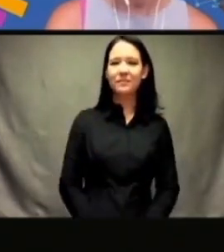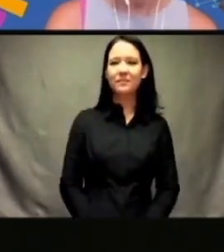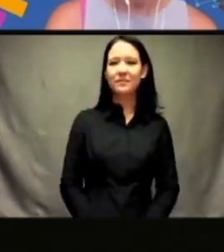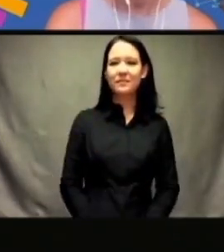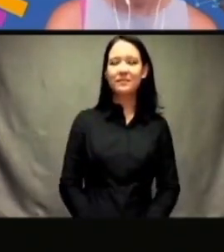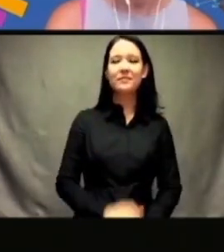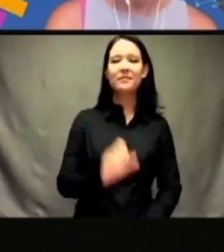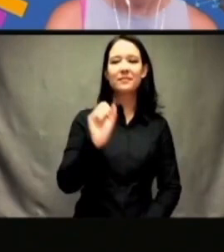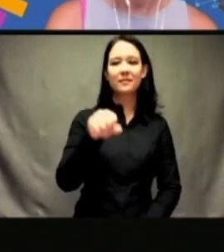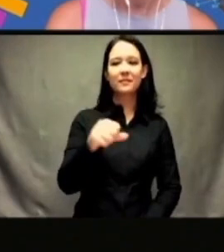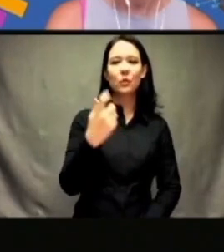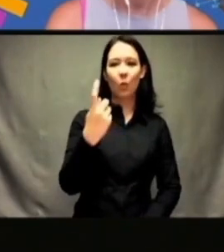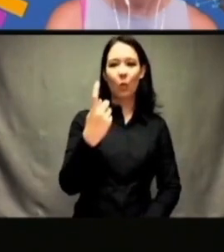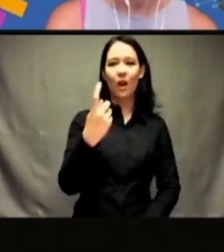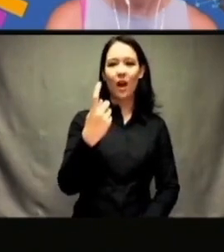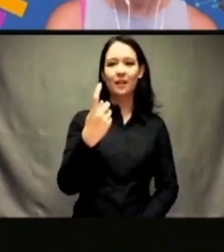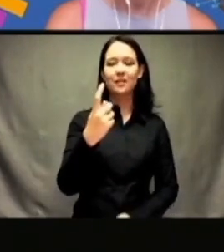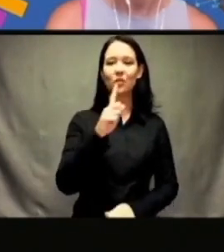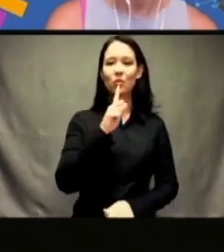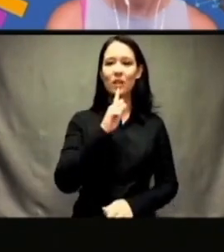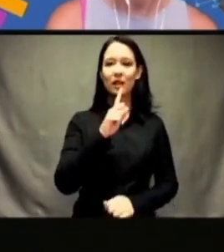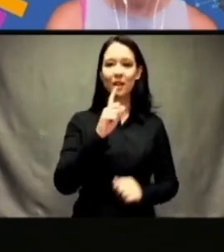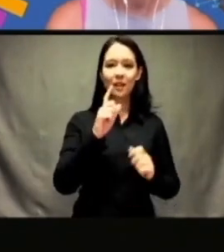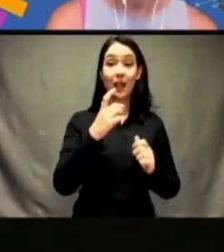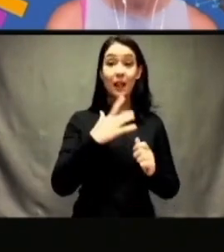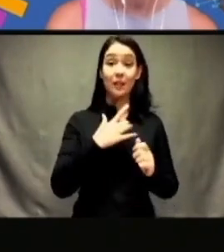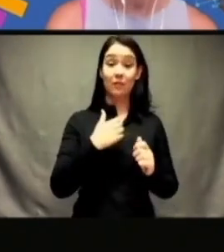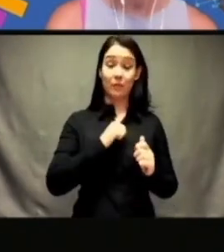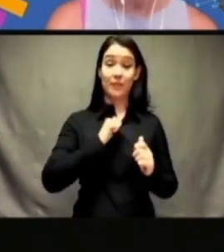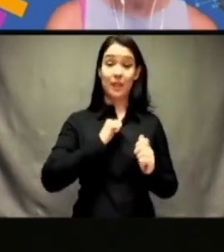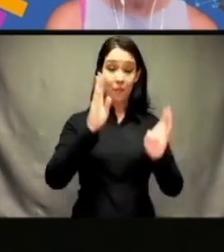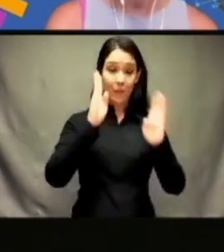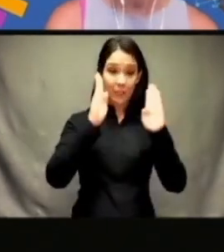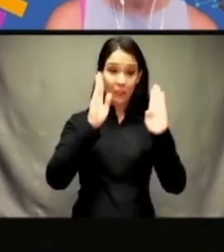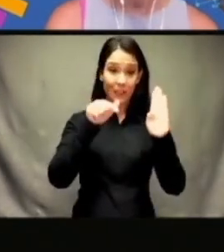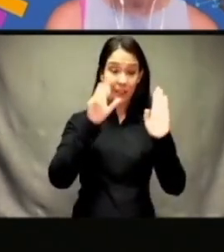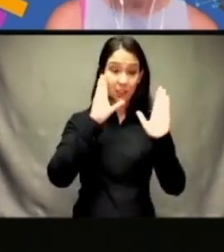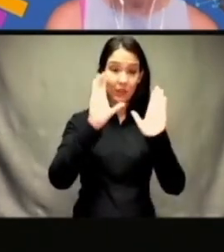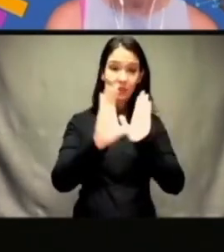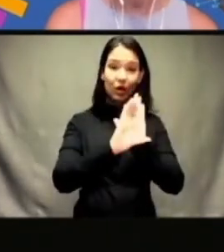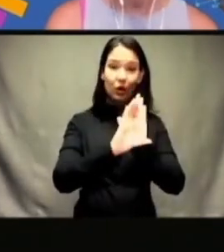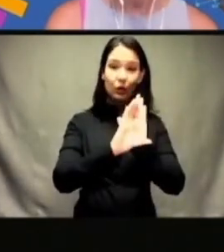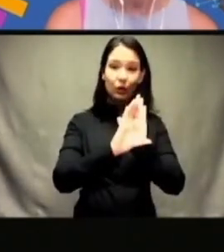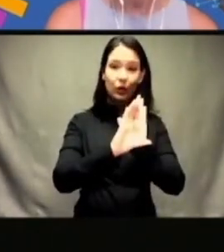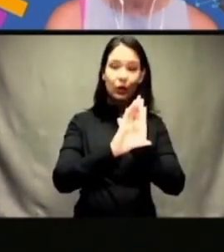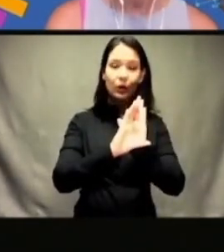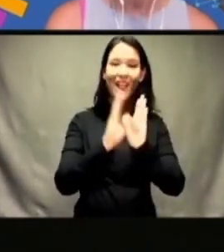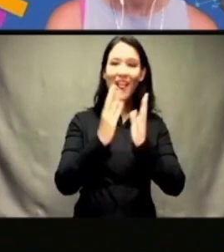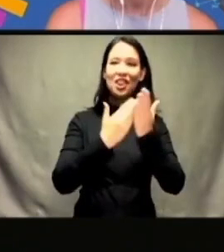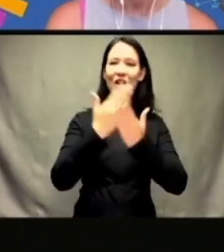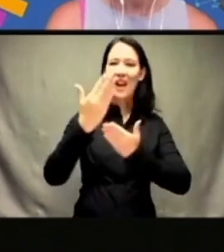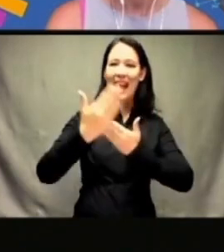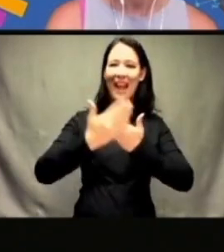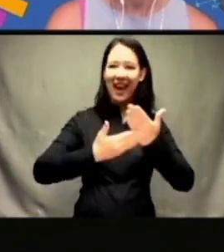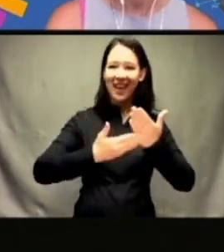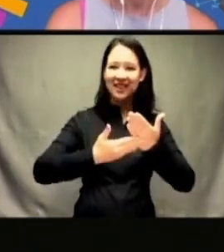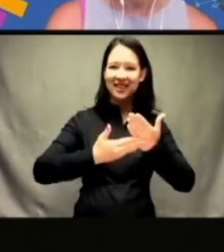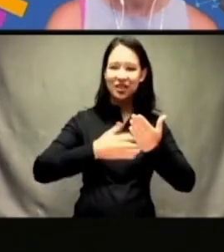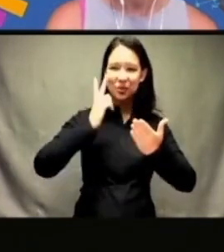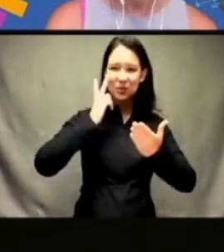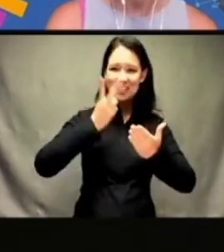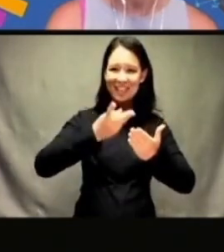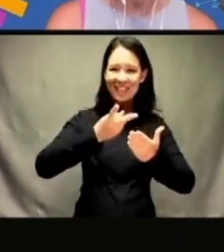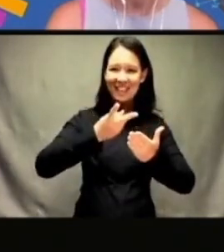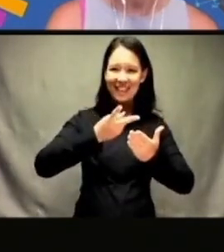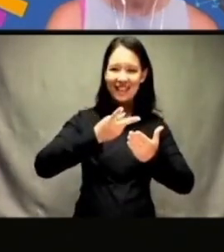Yeah, one thing I really like to pay attention to in this photo is what their hands are doing. I see